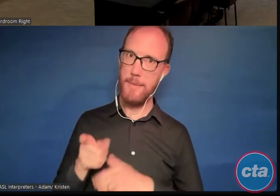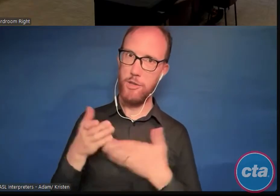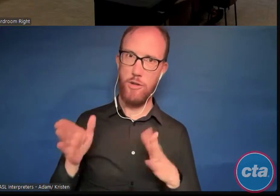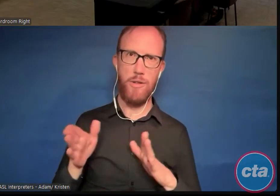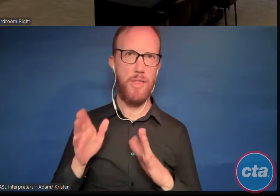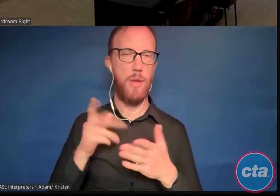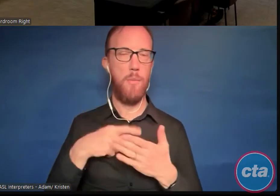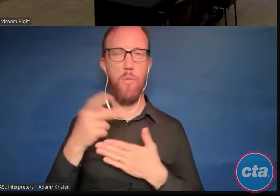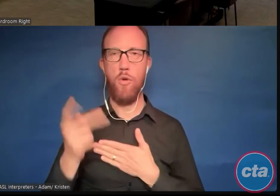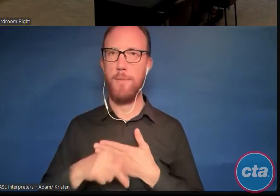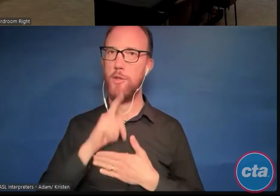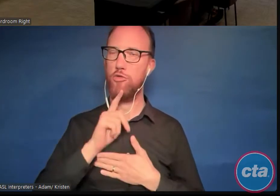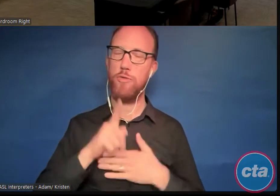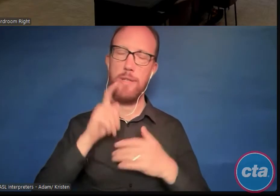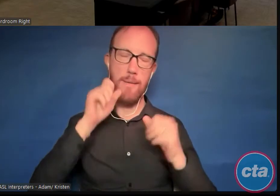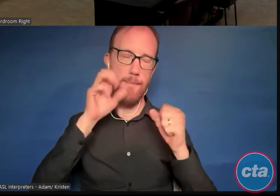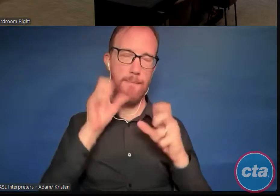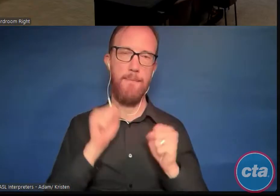is really an amazing program.